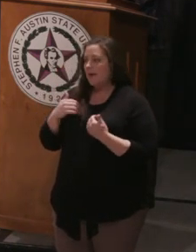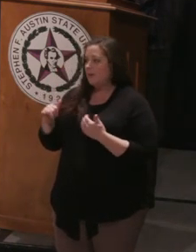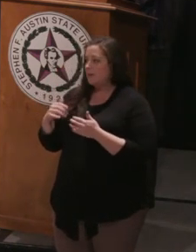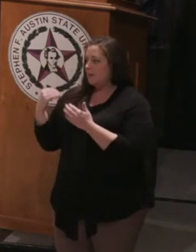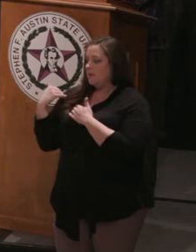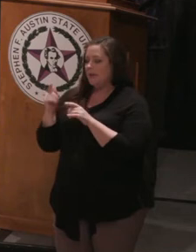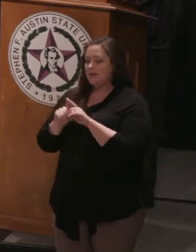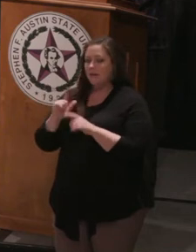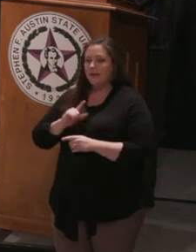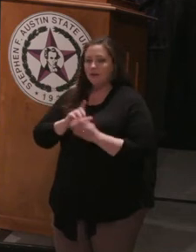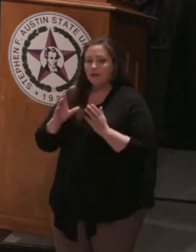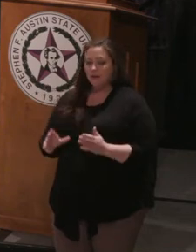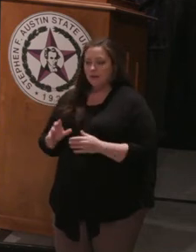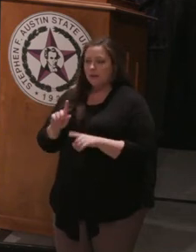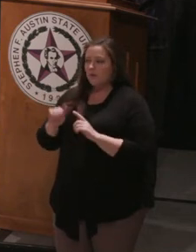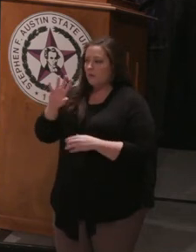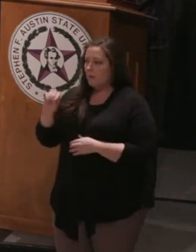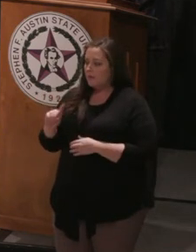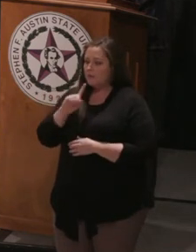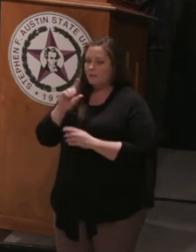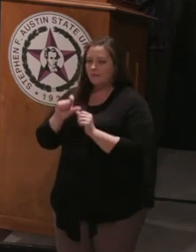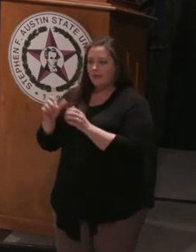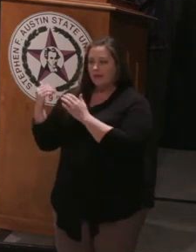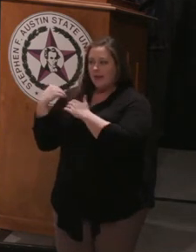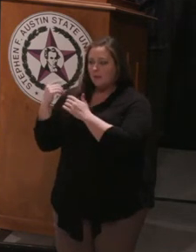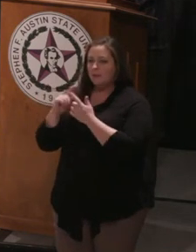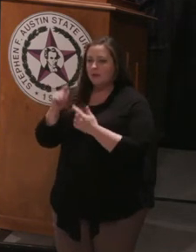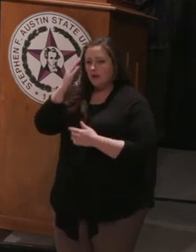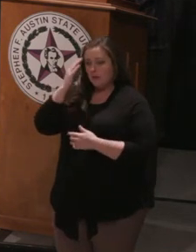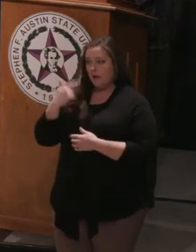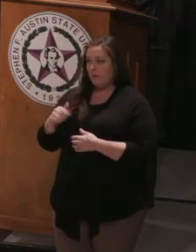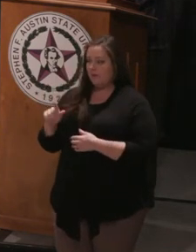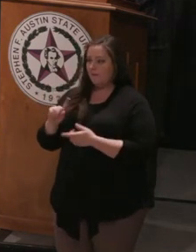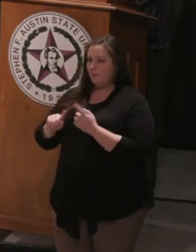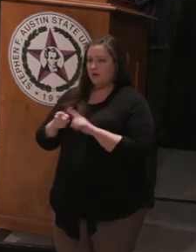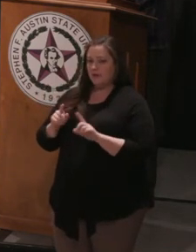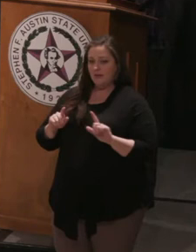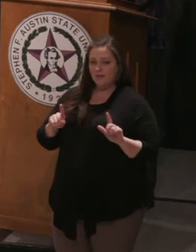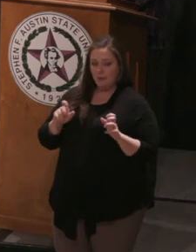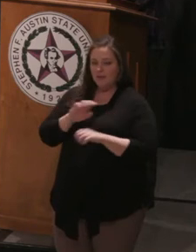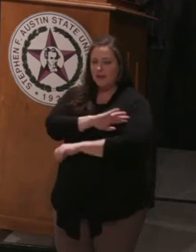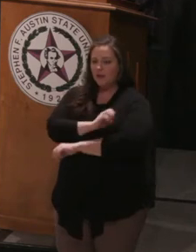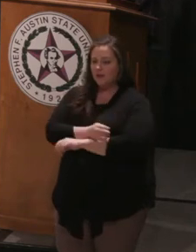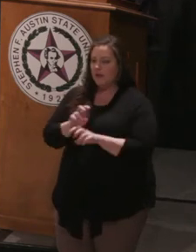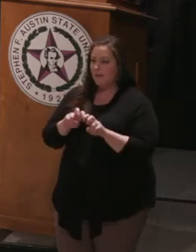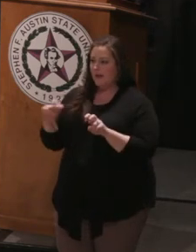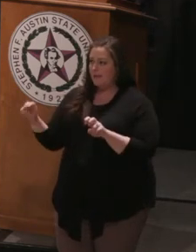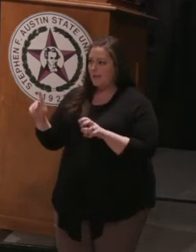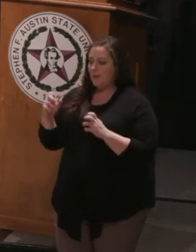as a legislature to hold entities, corporations accountable. Our friends to the left, we just had the energy panel. They want to see